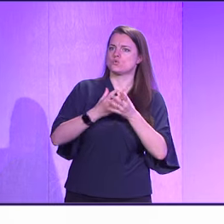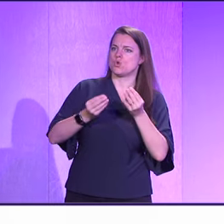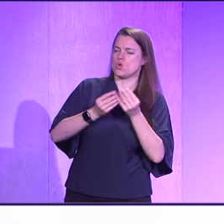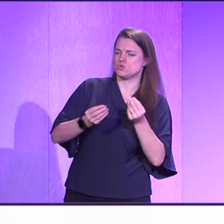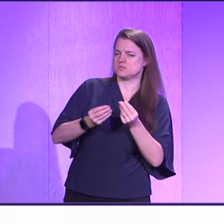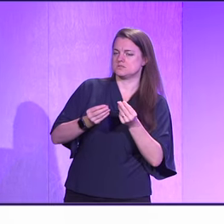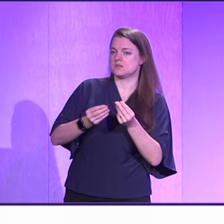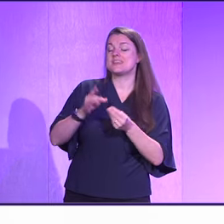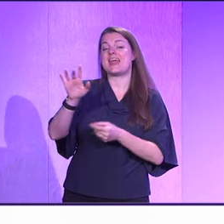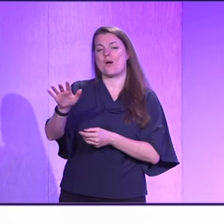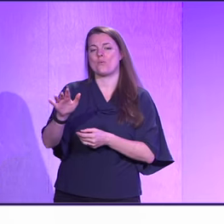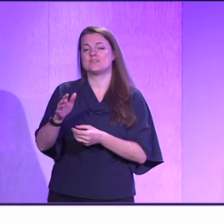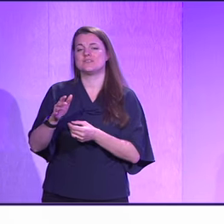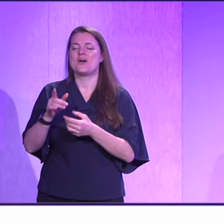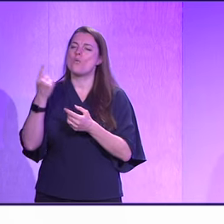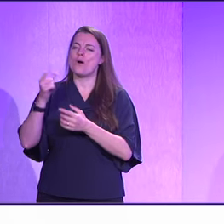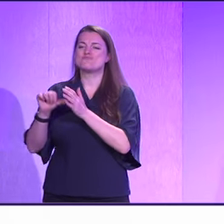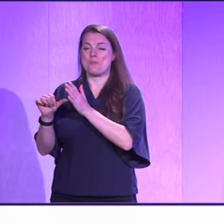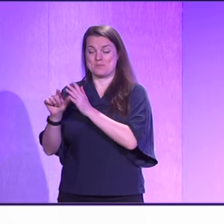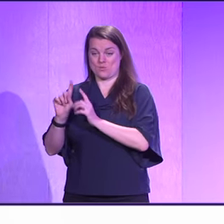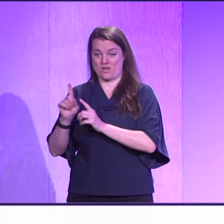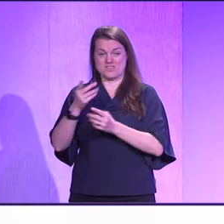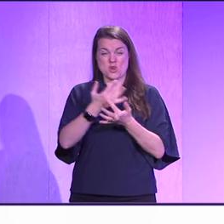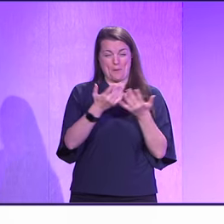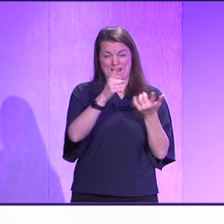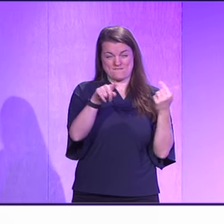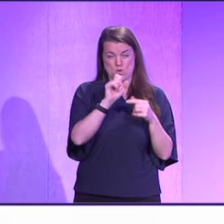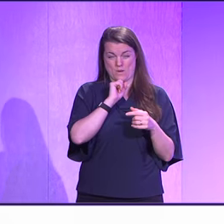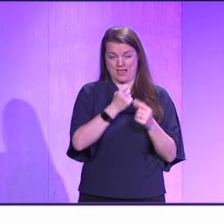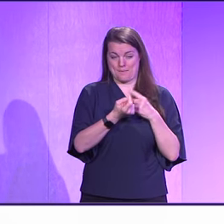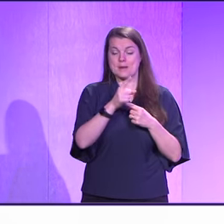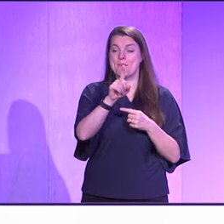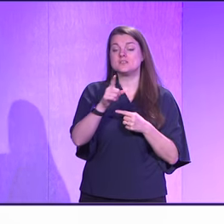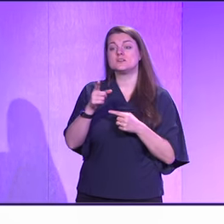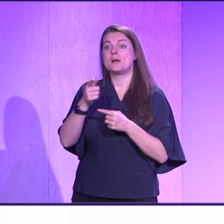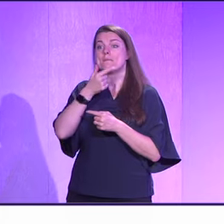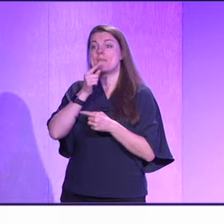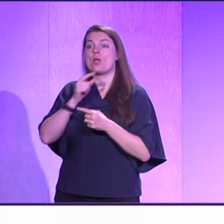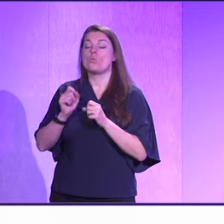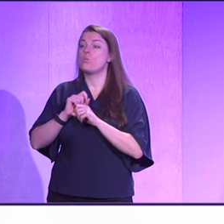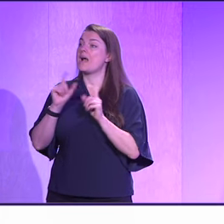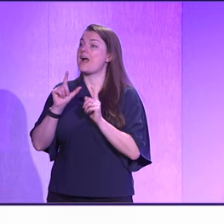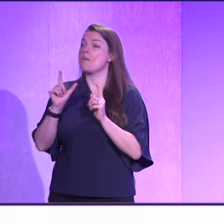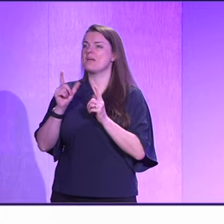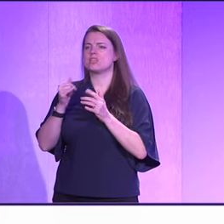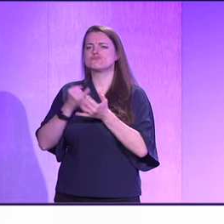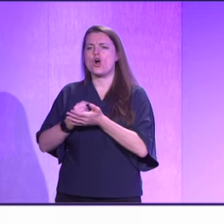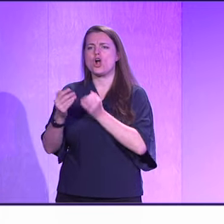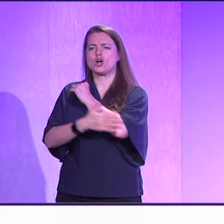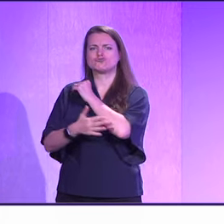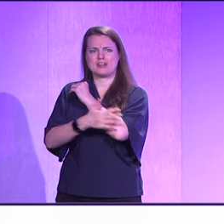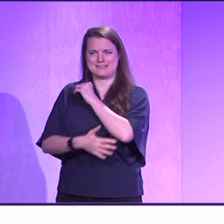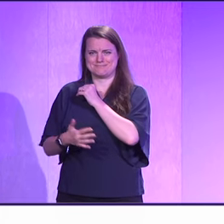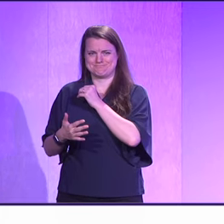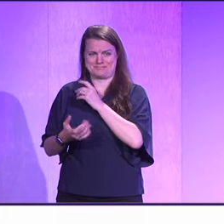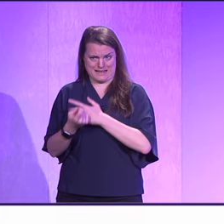day in the wrong country, at least I hope not. But that does happen in aviation. People will wake up, they ended up on a delayed flight, they've timed